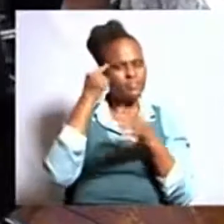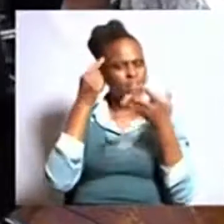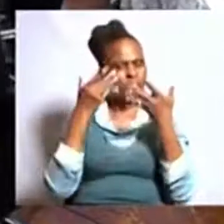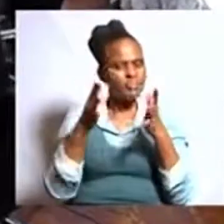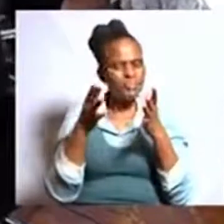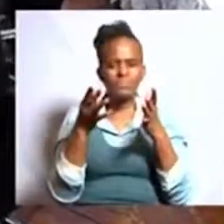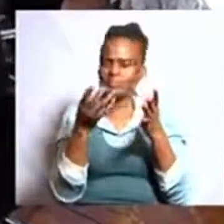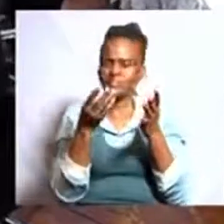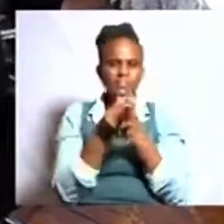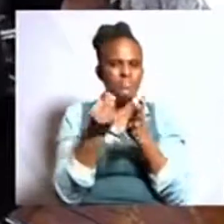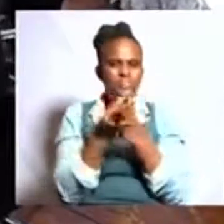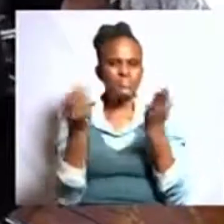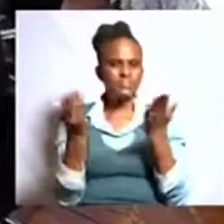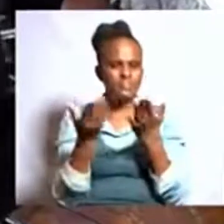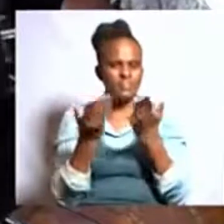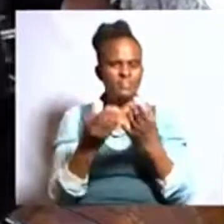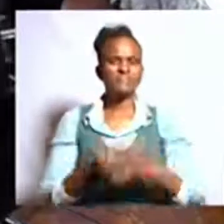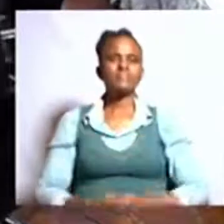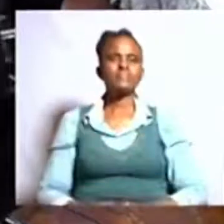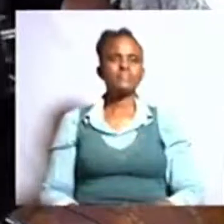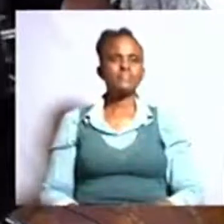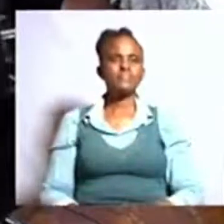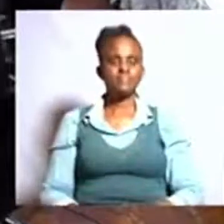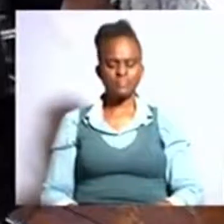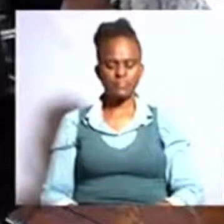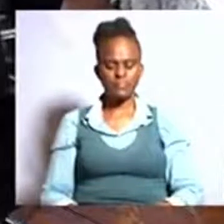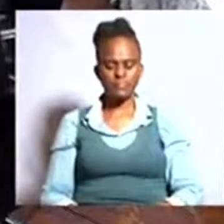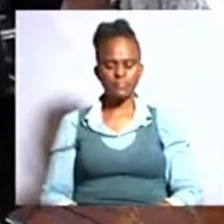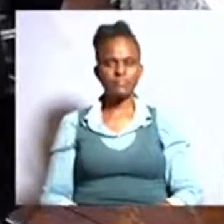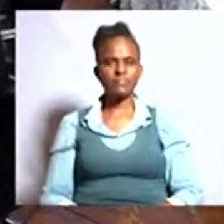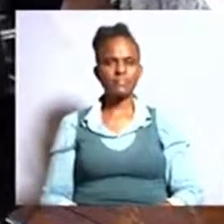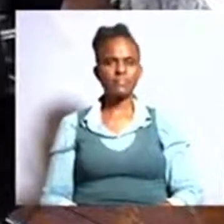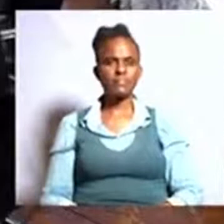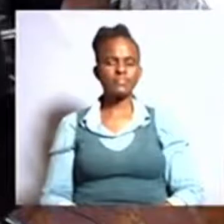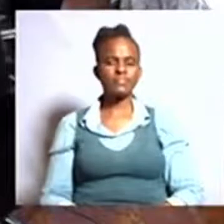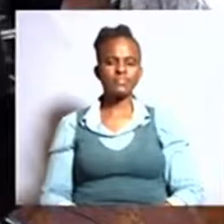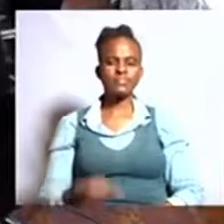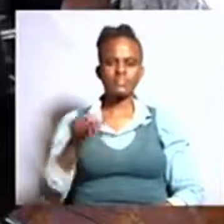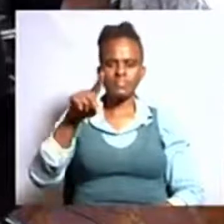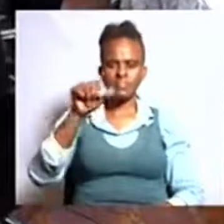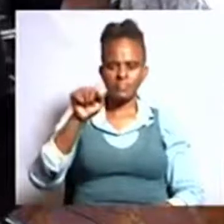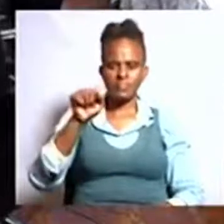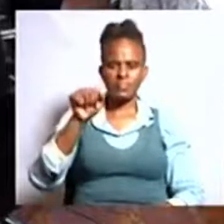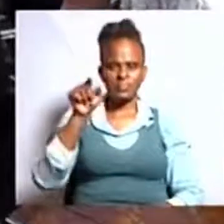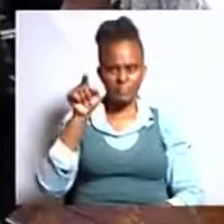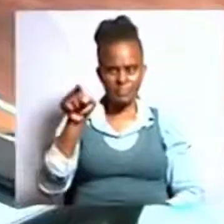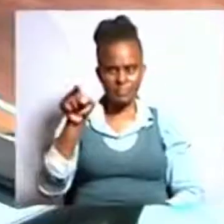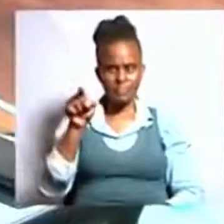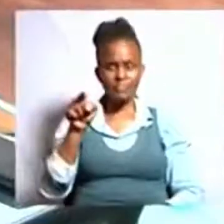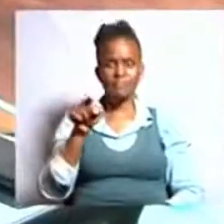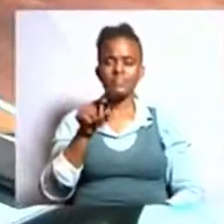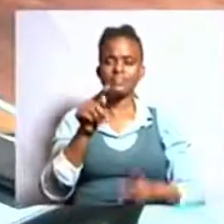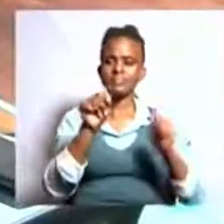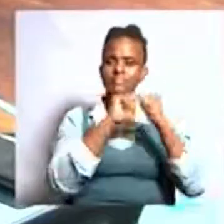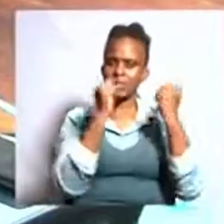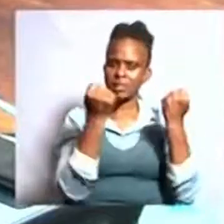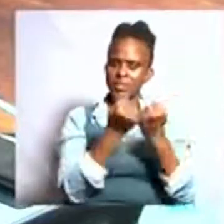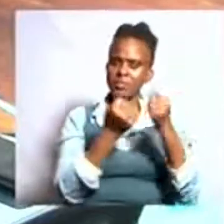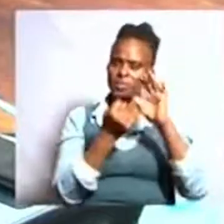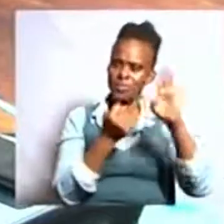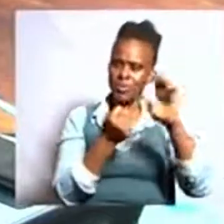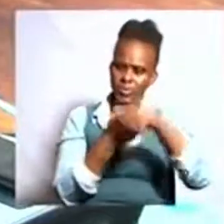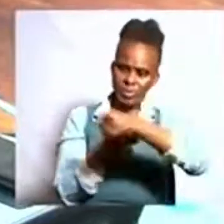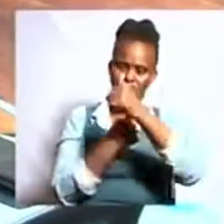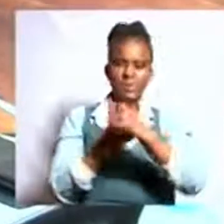any coin. Controlling officer, you and your team, you should take audit